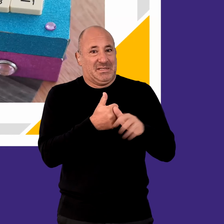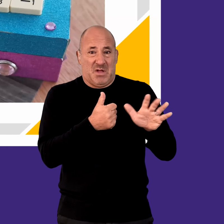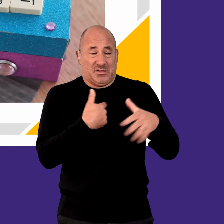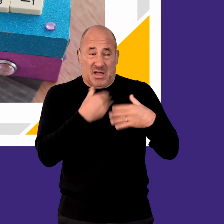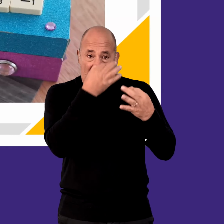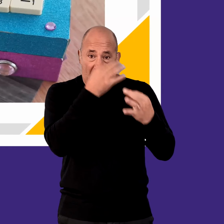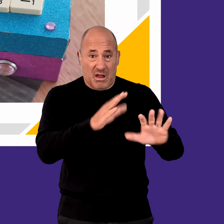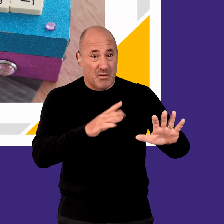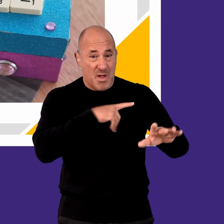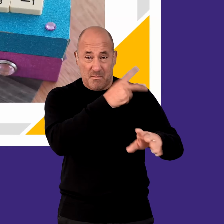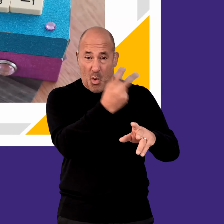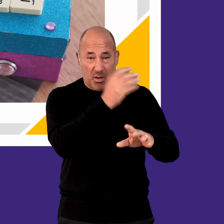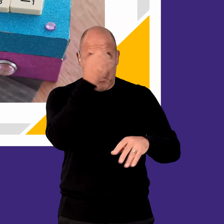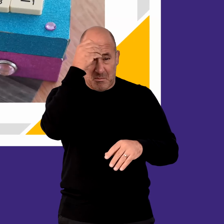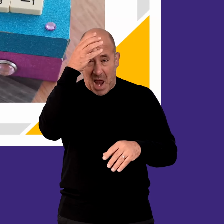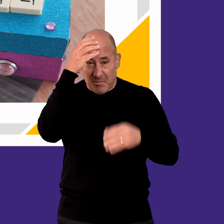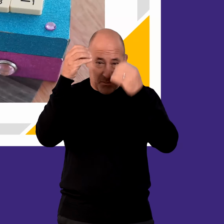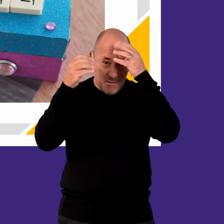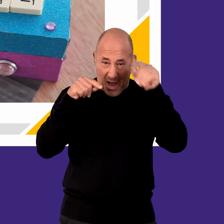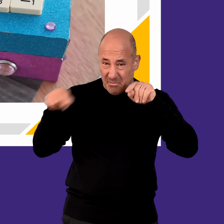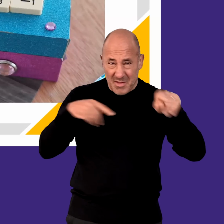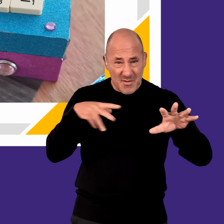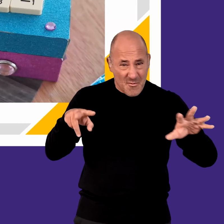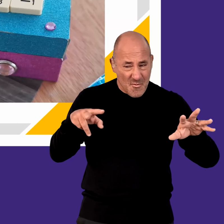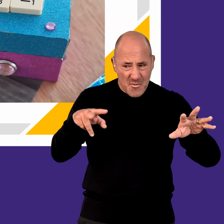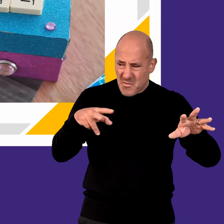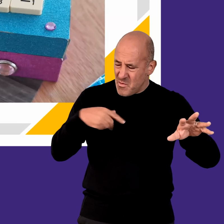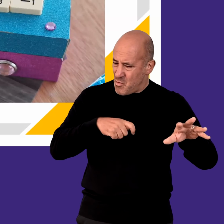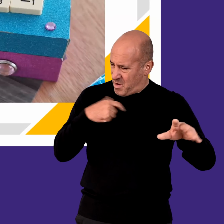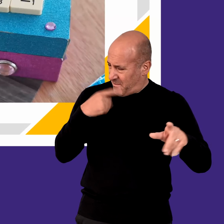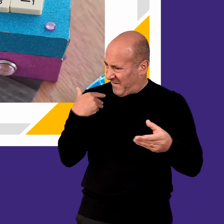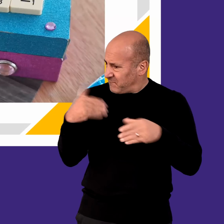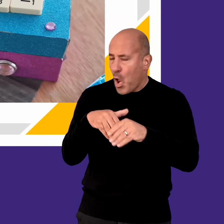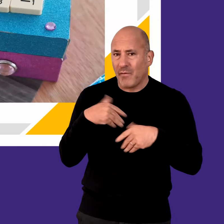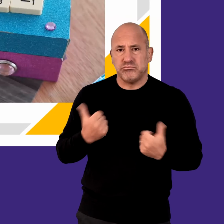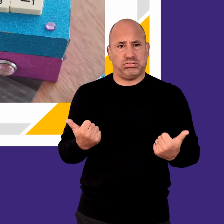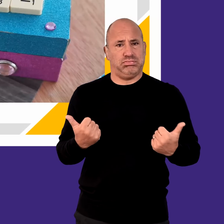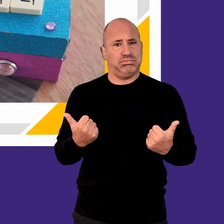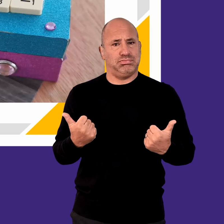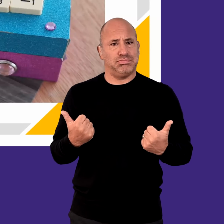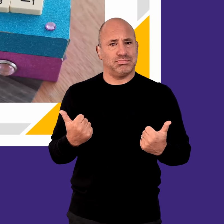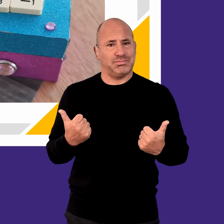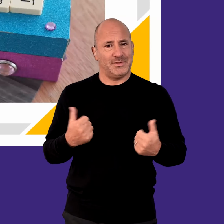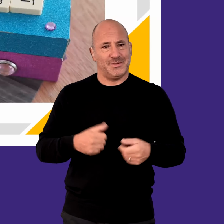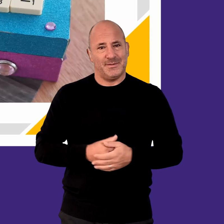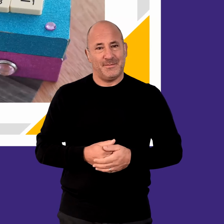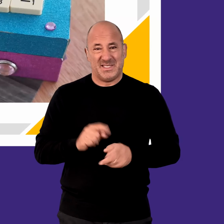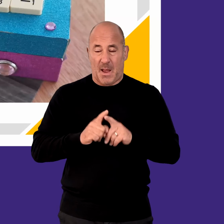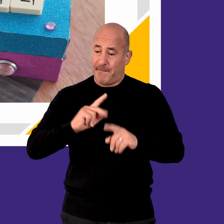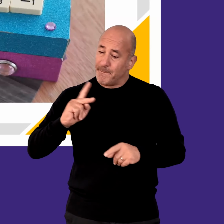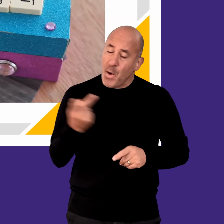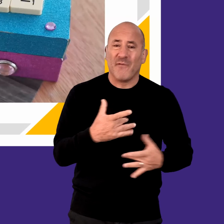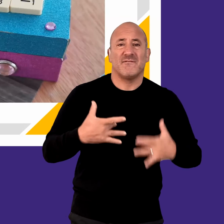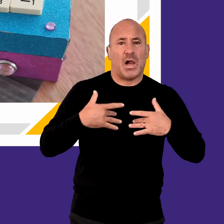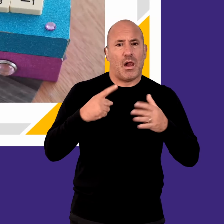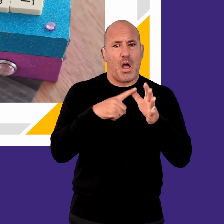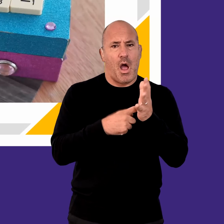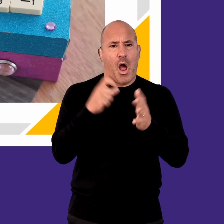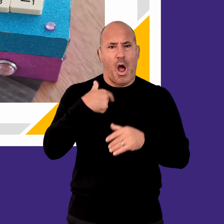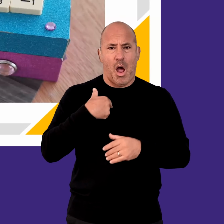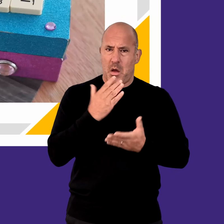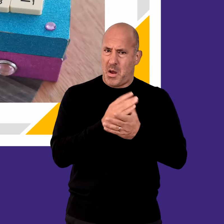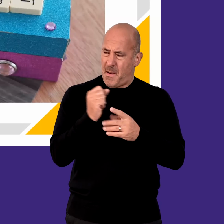CEOs, but I am genuinely held by them because they are much more knowledgeable in these fields, and that really gives us the confidence to be part of